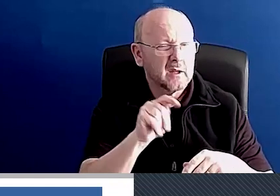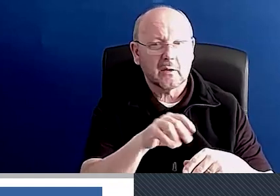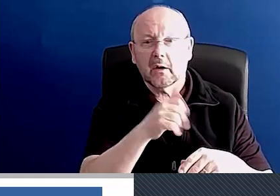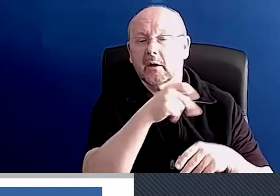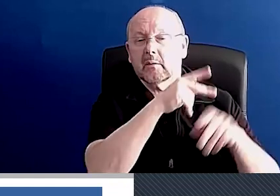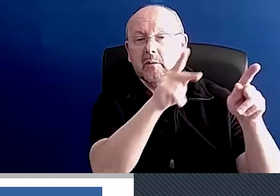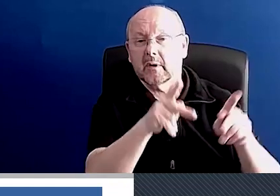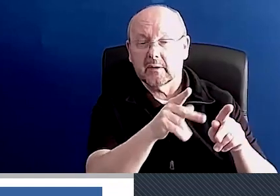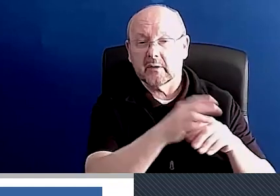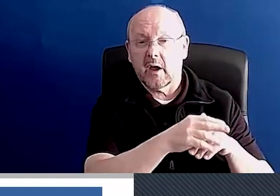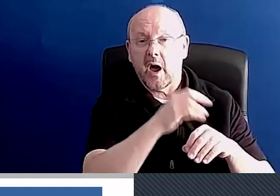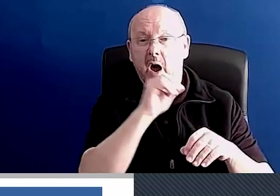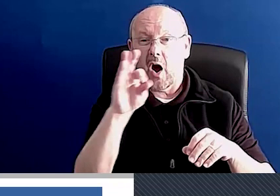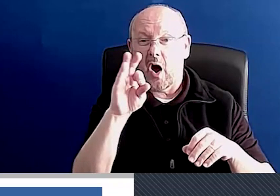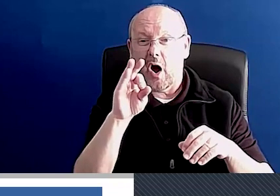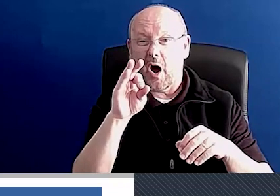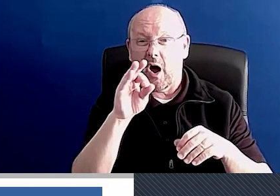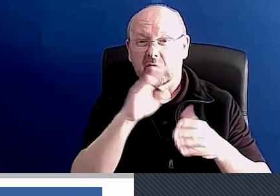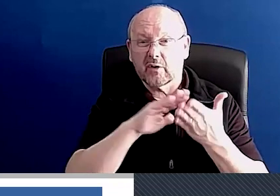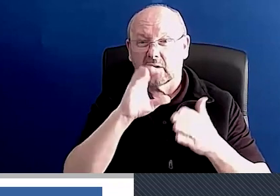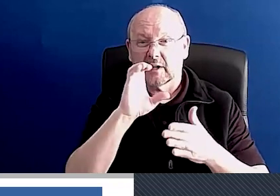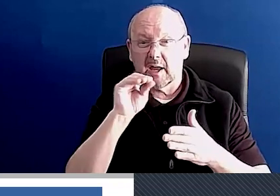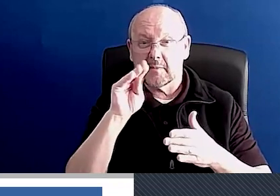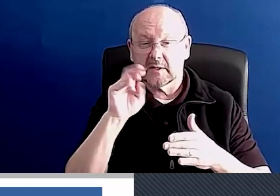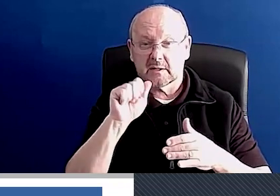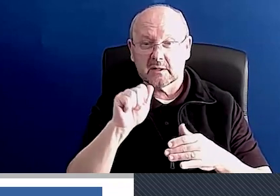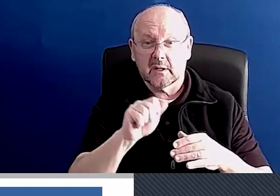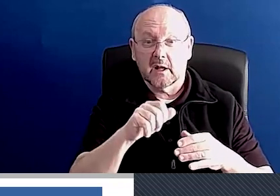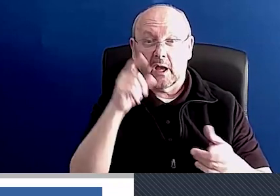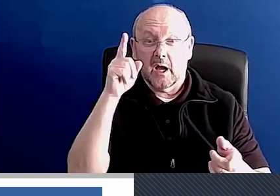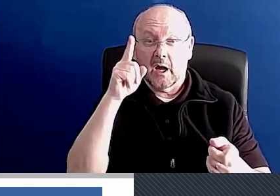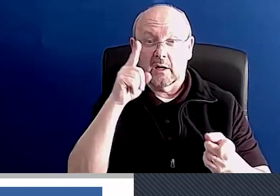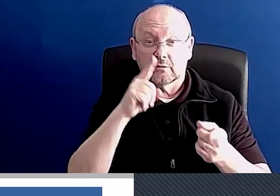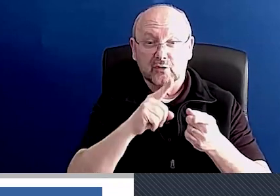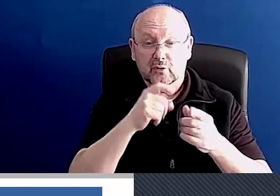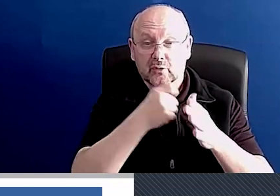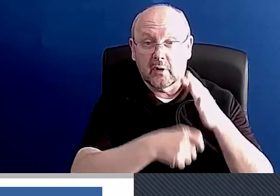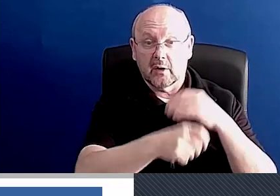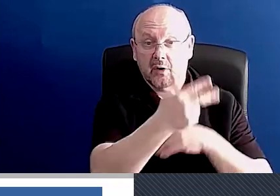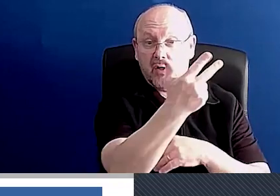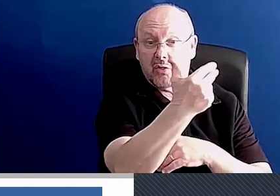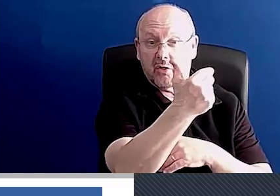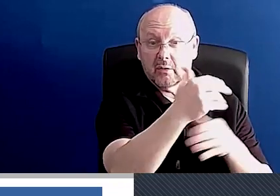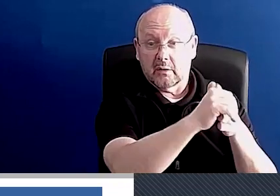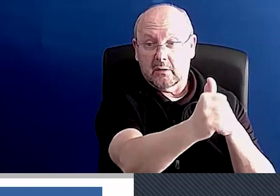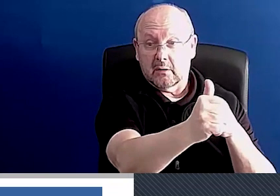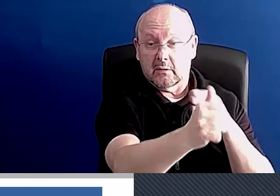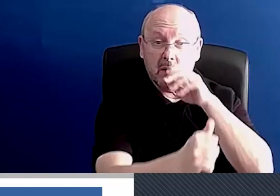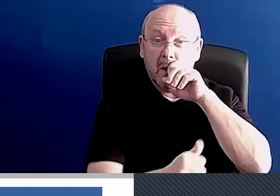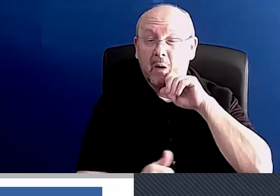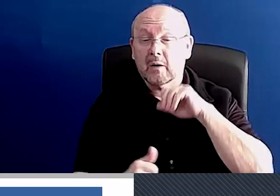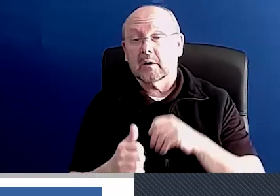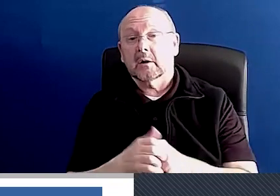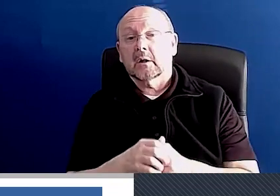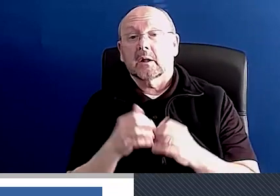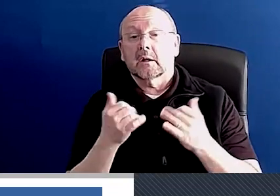if it's off campus, it's $13. So it's a reduced rate if they're not here on the main campus. Now,